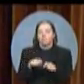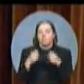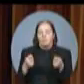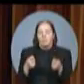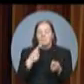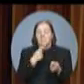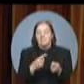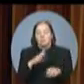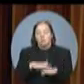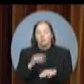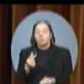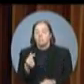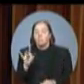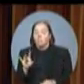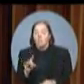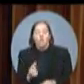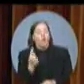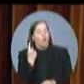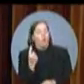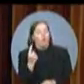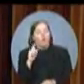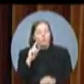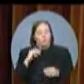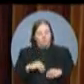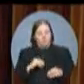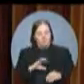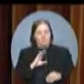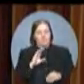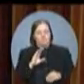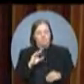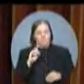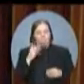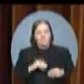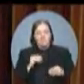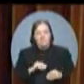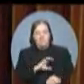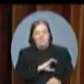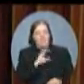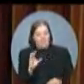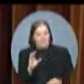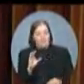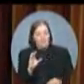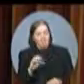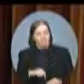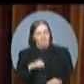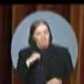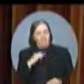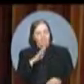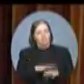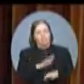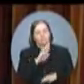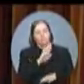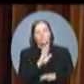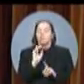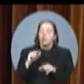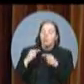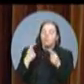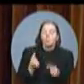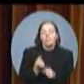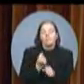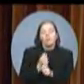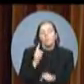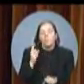is able to point to a popular and successful record in office. The Canadian Tories are a model of how to behave during a downturn.